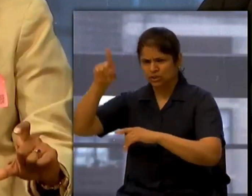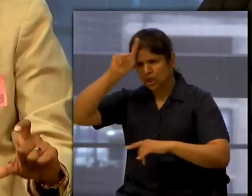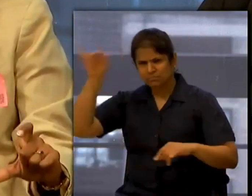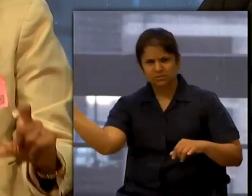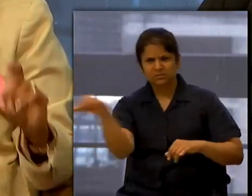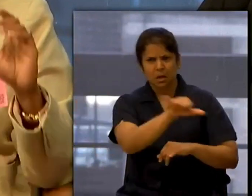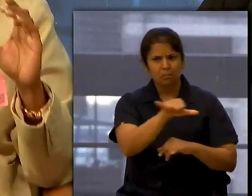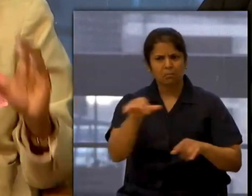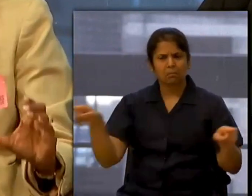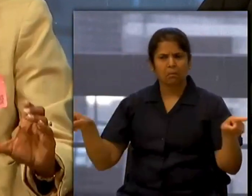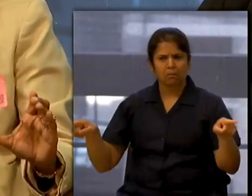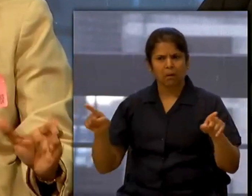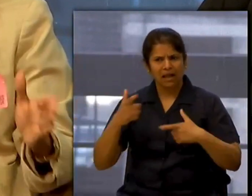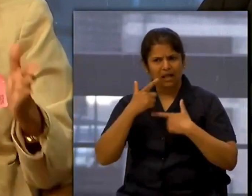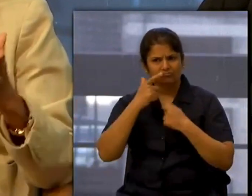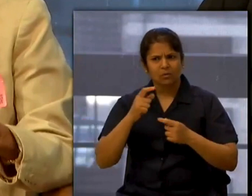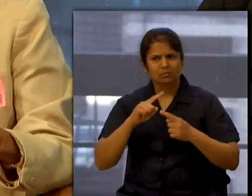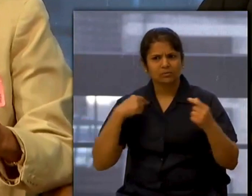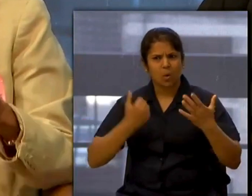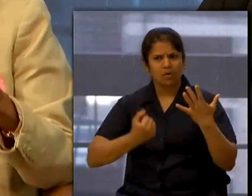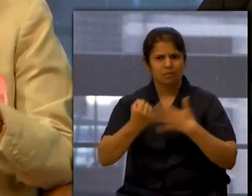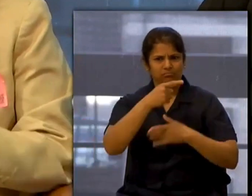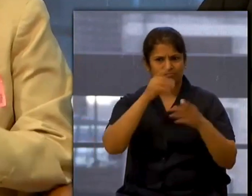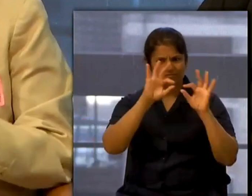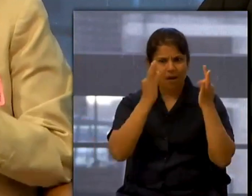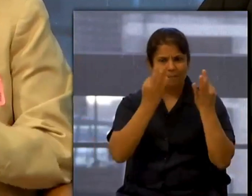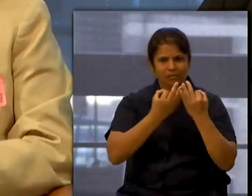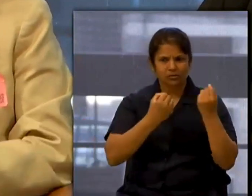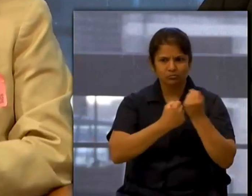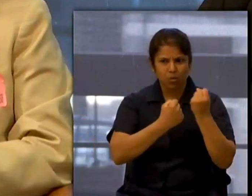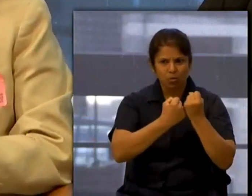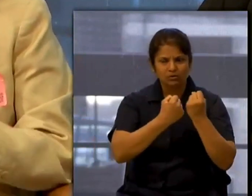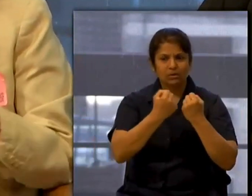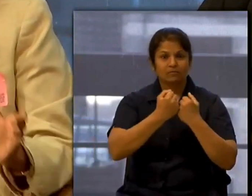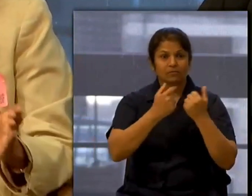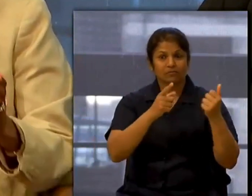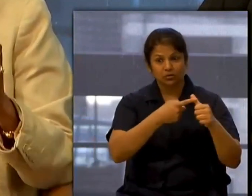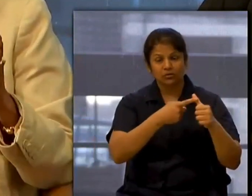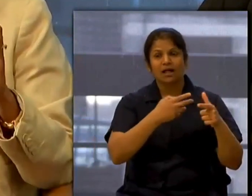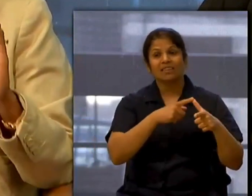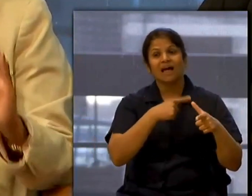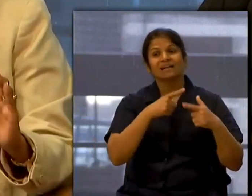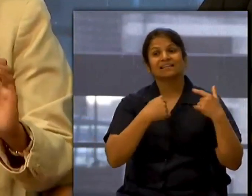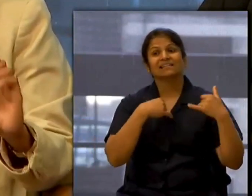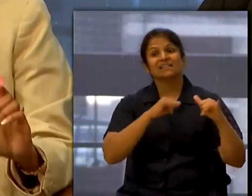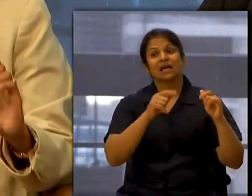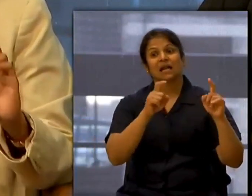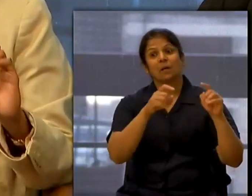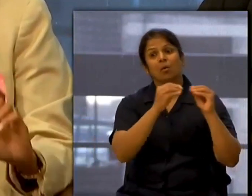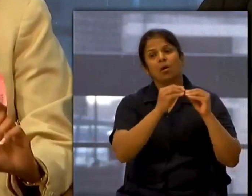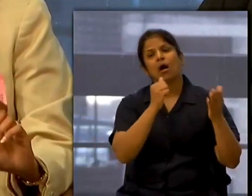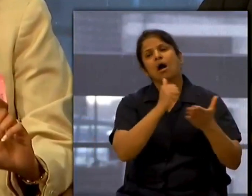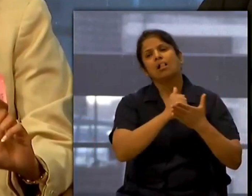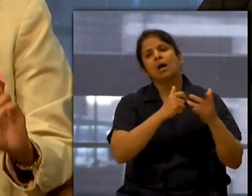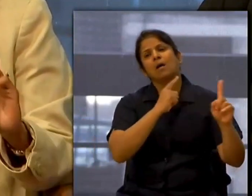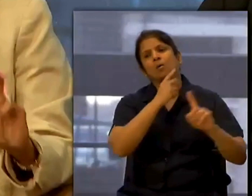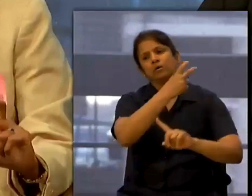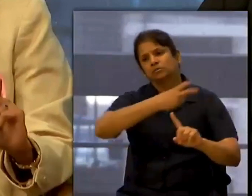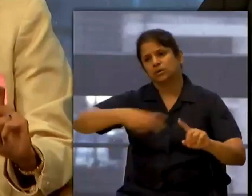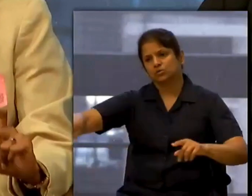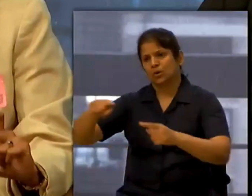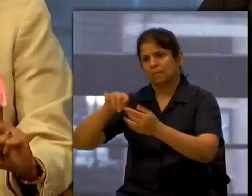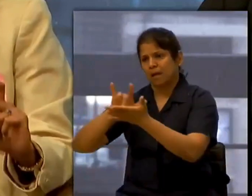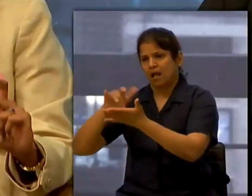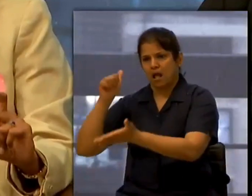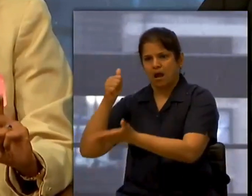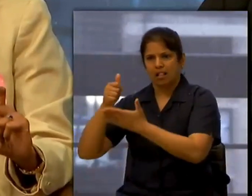family first, and then it's rooted in sort of the clinical medical part second. And so that kind of like social familial model is really